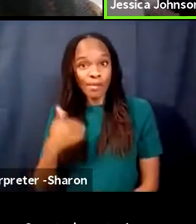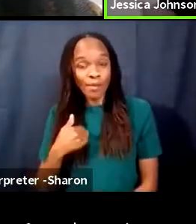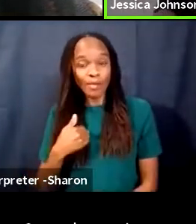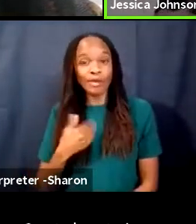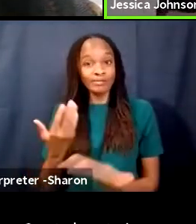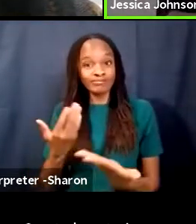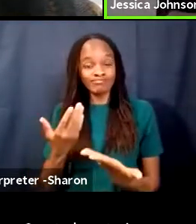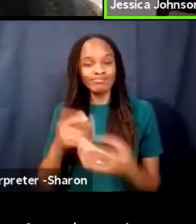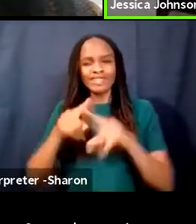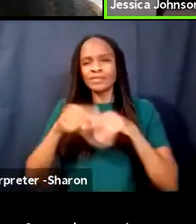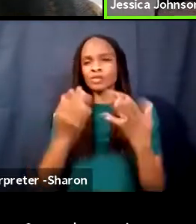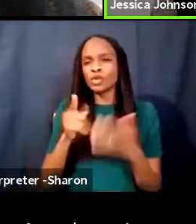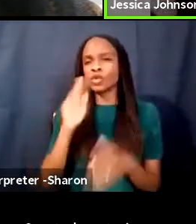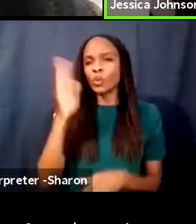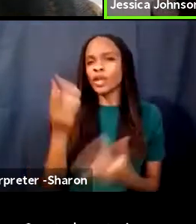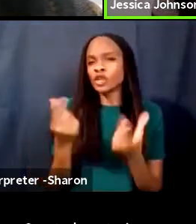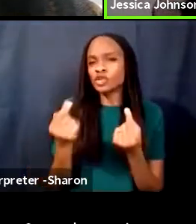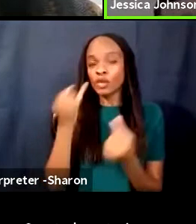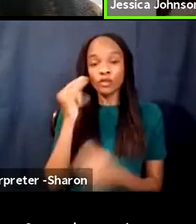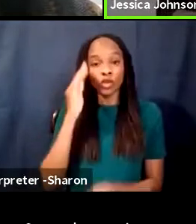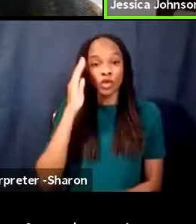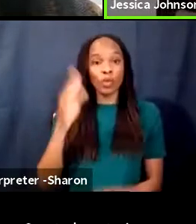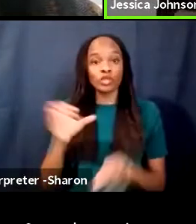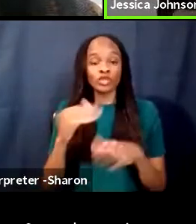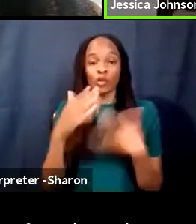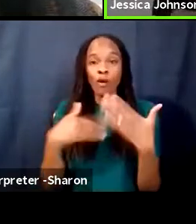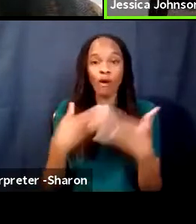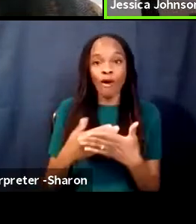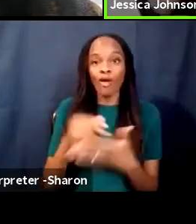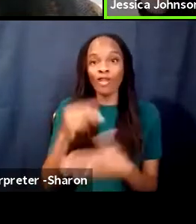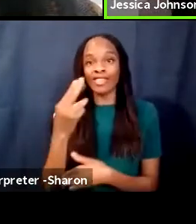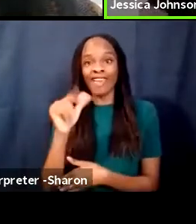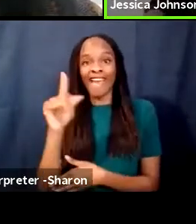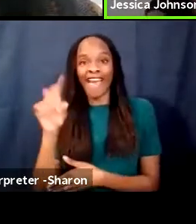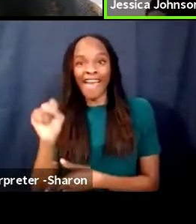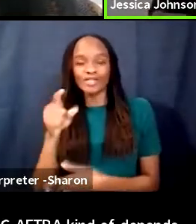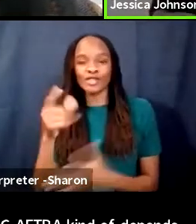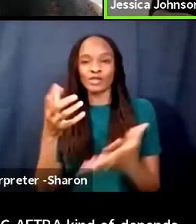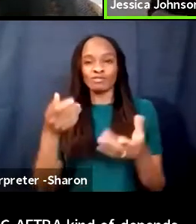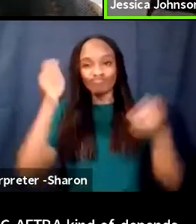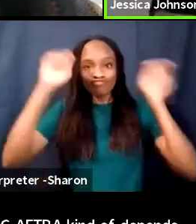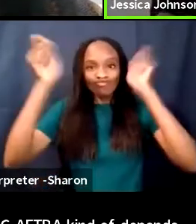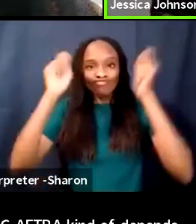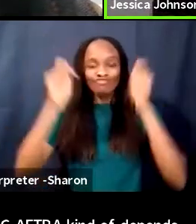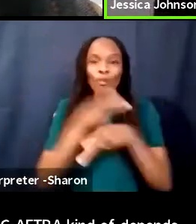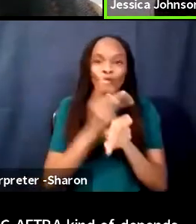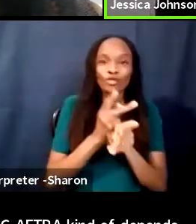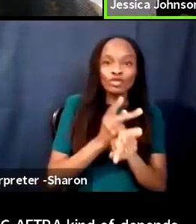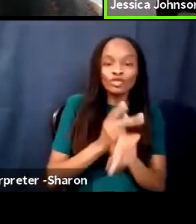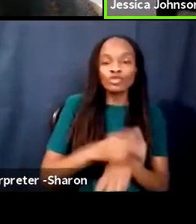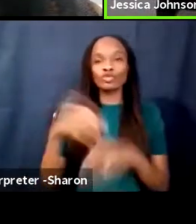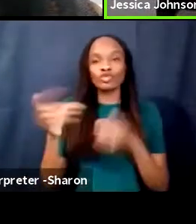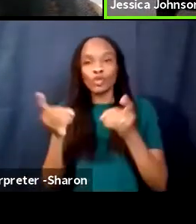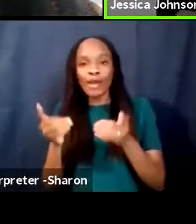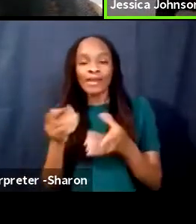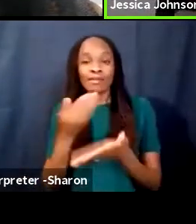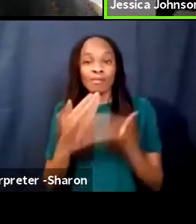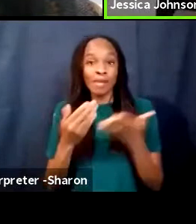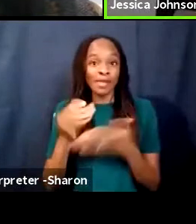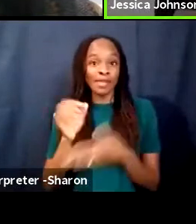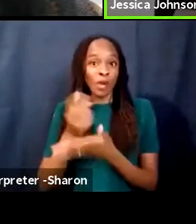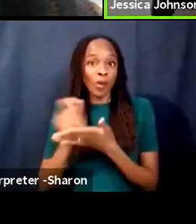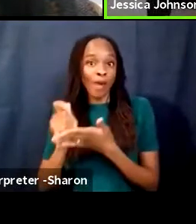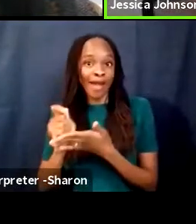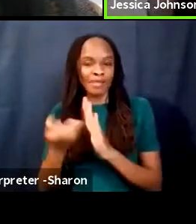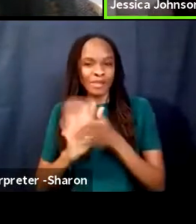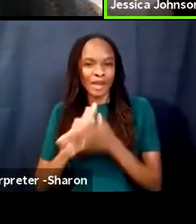on what you're going to do. If you're going to wear all the hats and you're going to produce and direct and maybe write and become a member of the Writers Guild, if you're